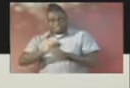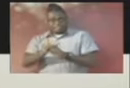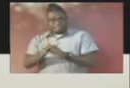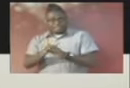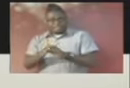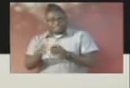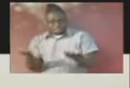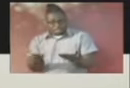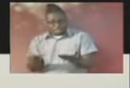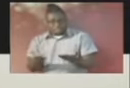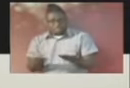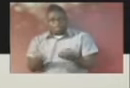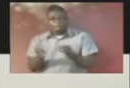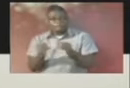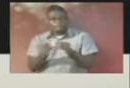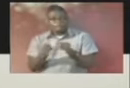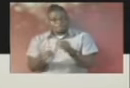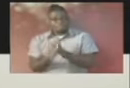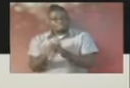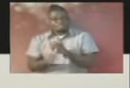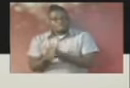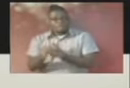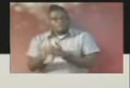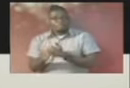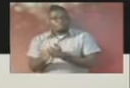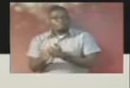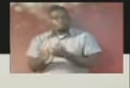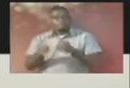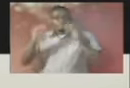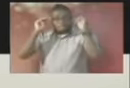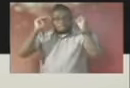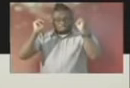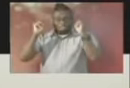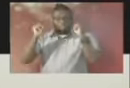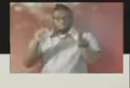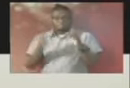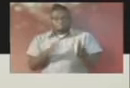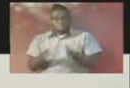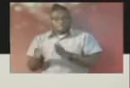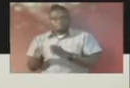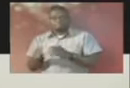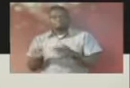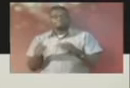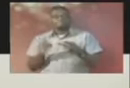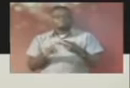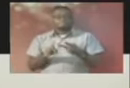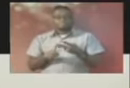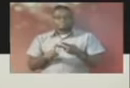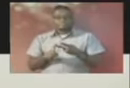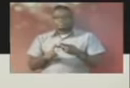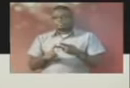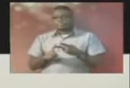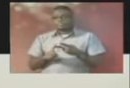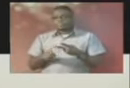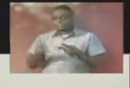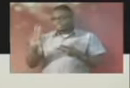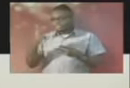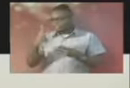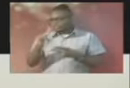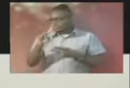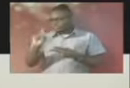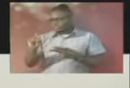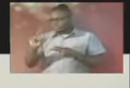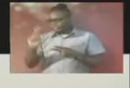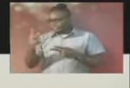more dangerous than the Brazilian variant? And my second question pertains to the ambulance situation. Of course, again, via